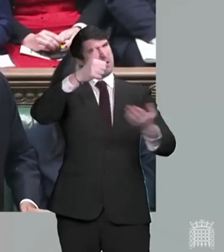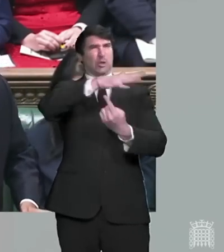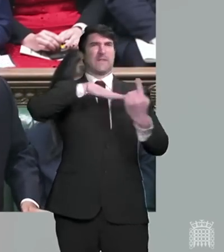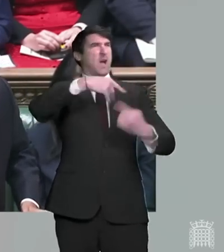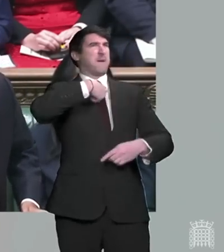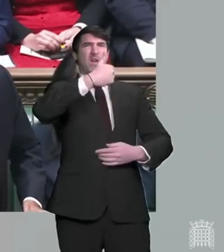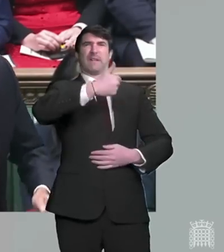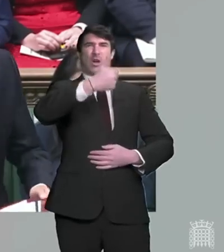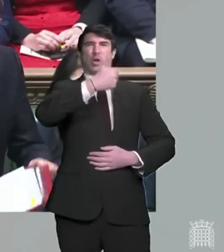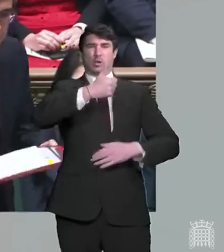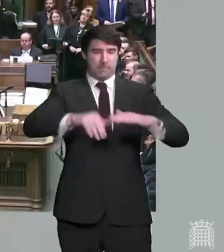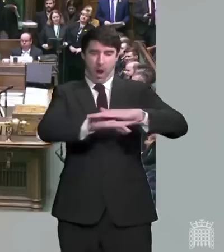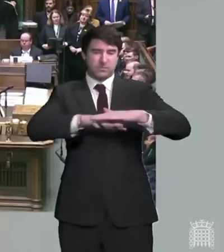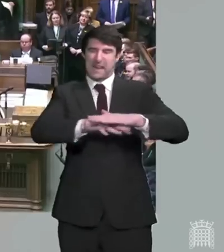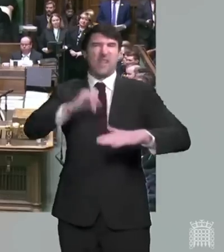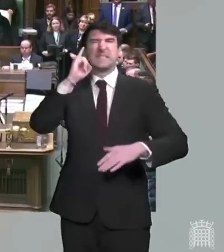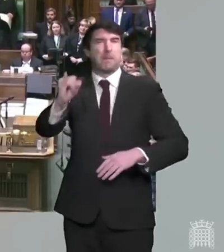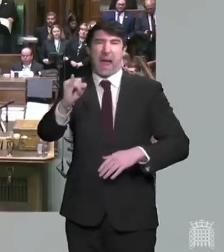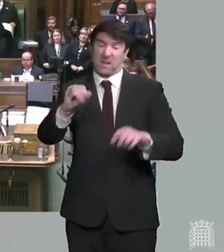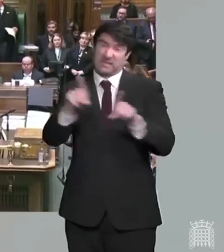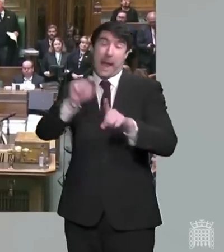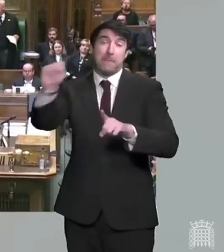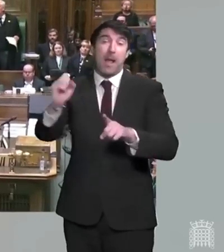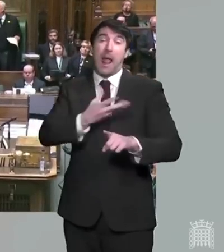security, just like the Labour Party.